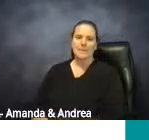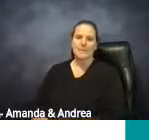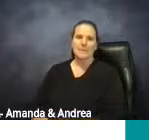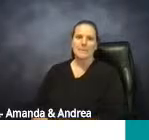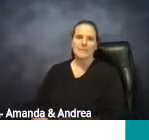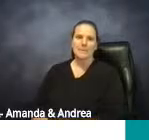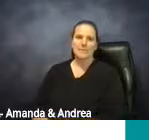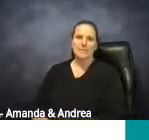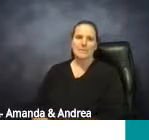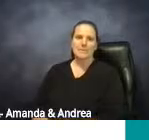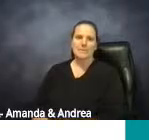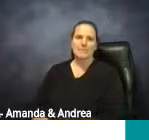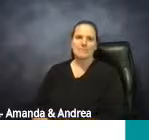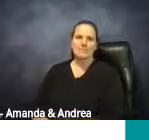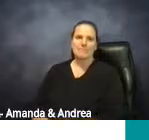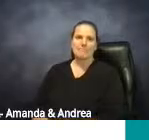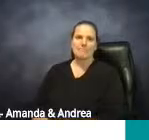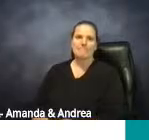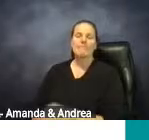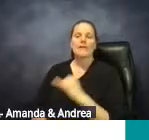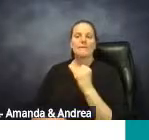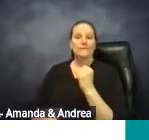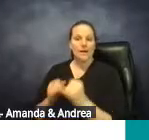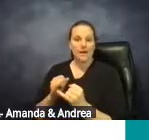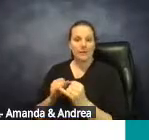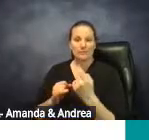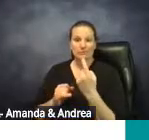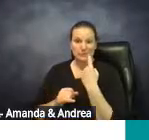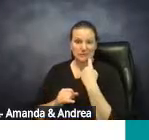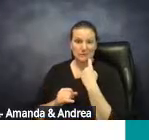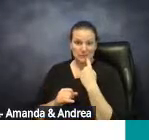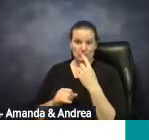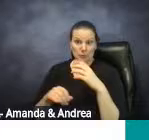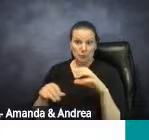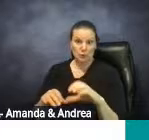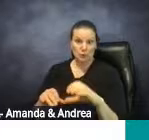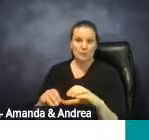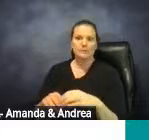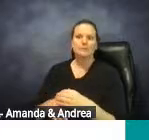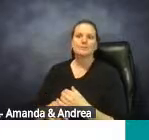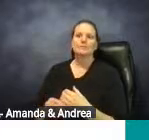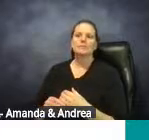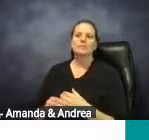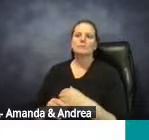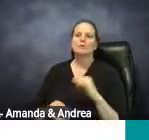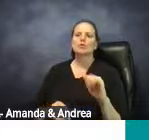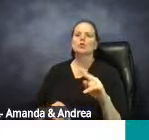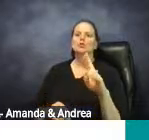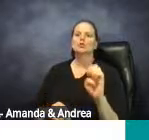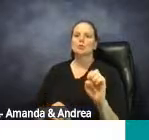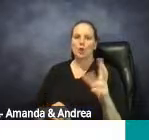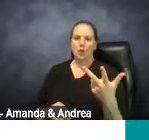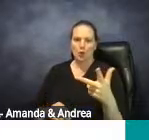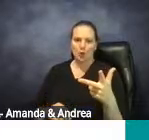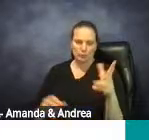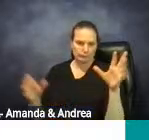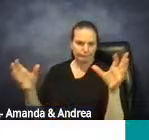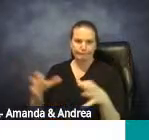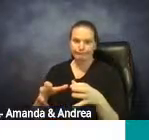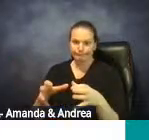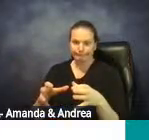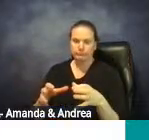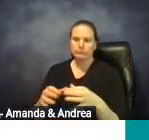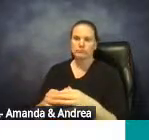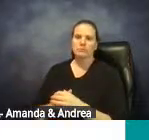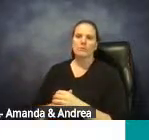So one of the final things that recently that we've done on June 3rd, we brought together